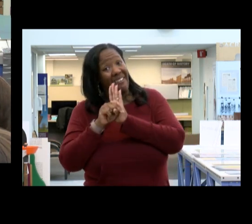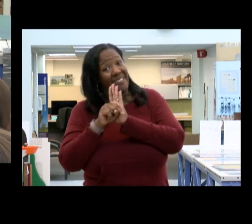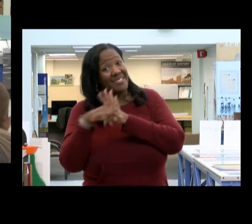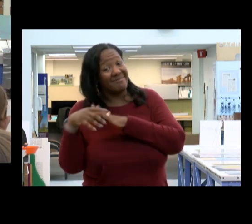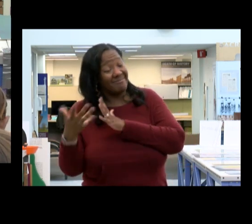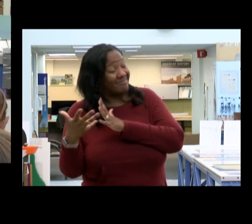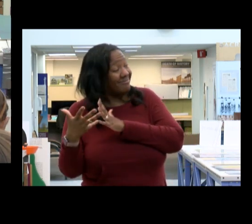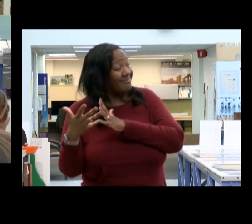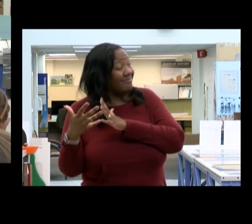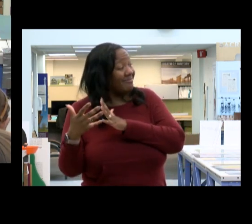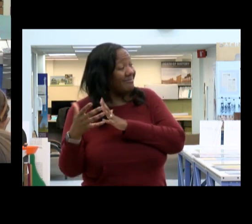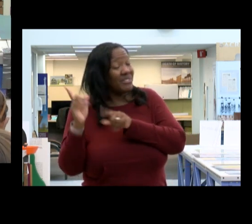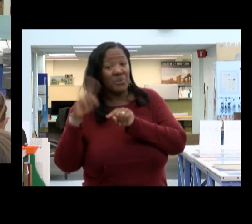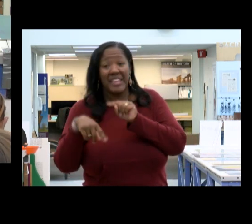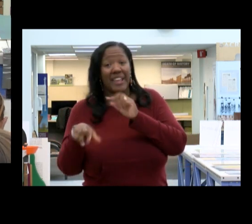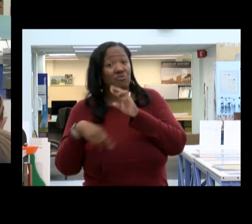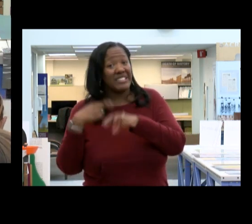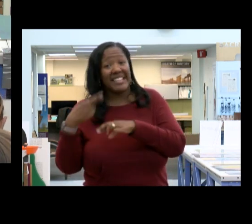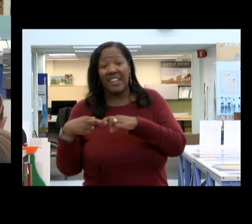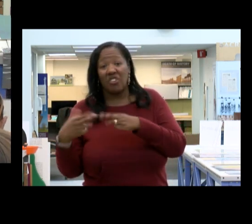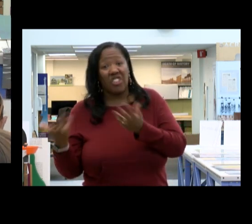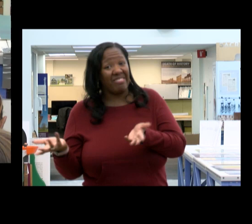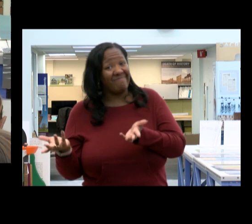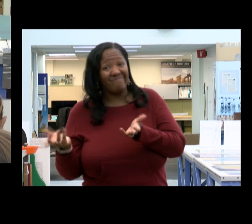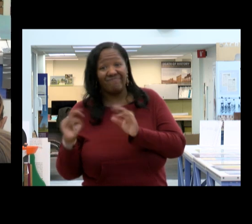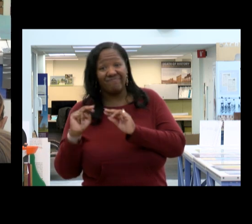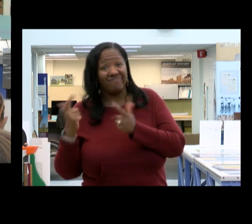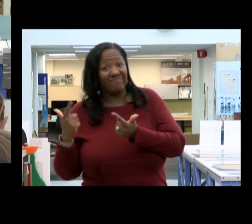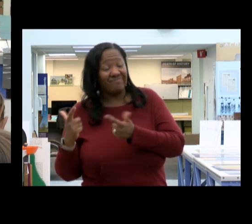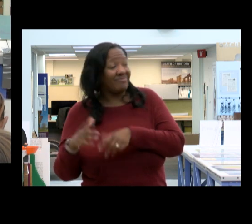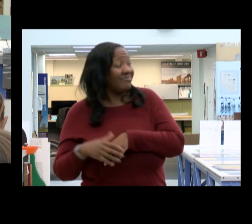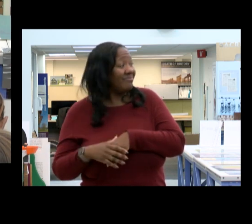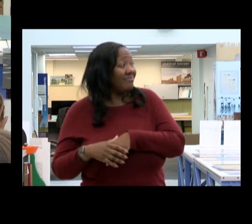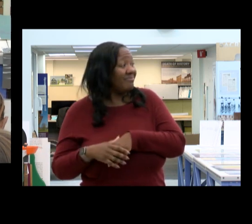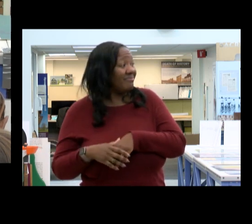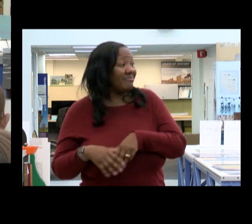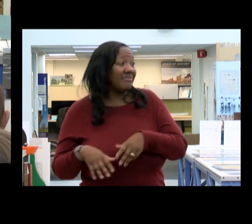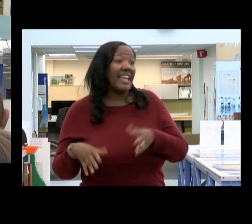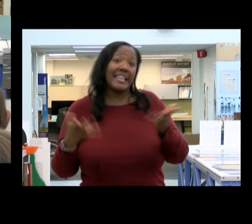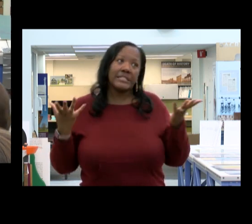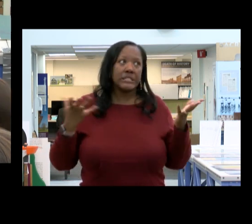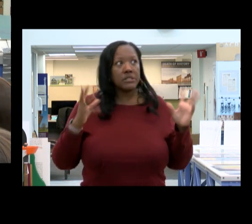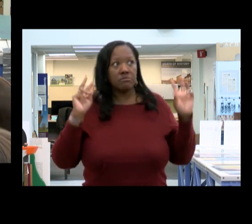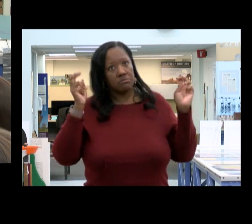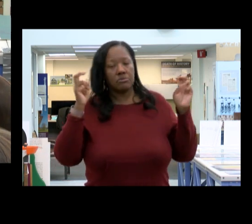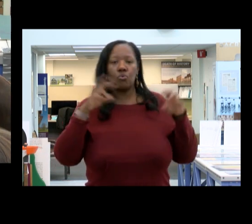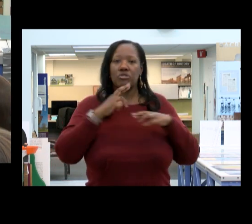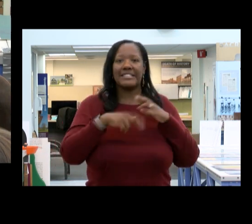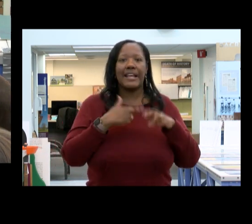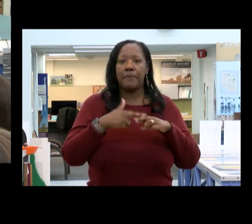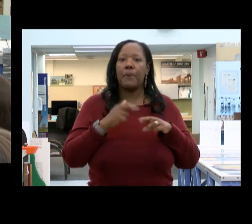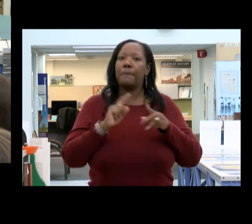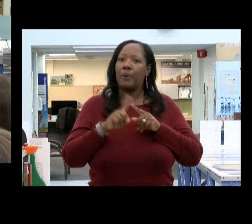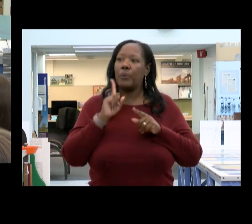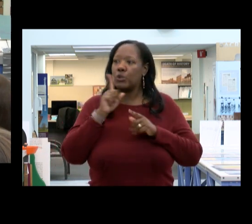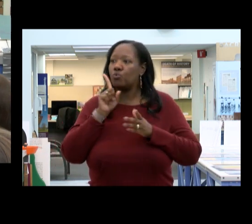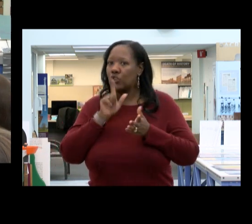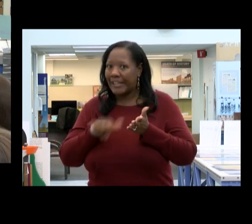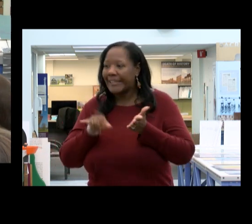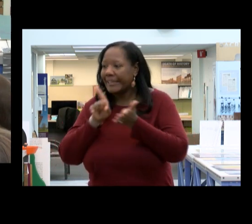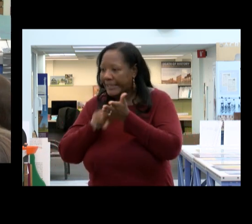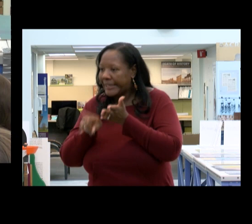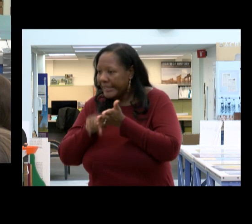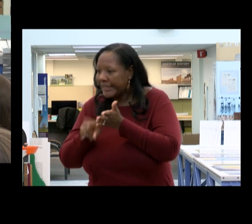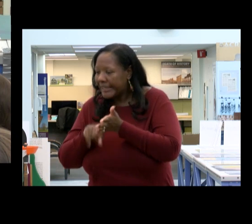is you can't really recycle it, even though, again, it's called recyclable. But well, when you really dig into it, and I